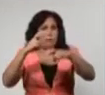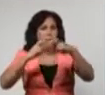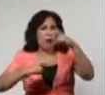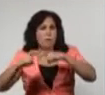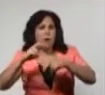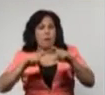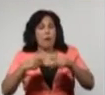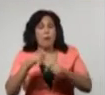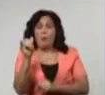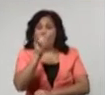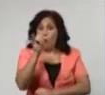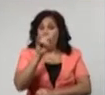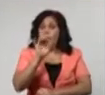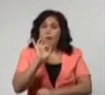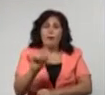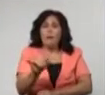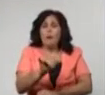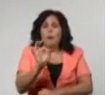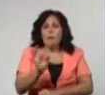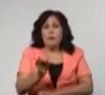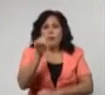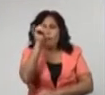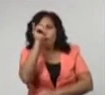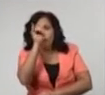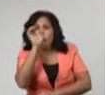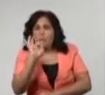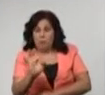on the progression of the pandemic locally.